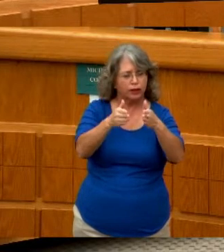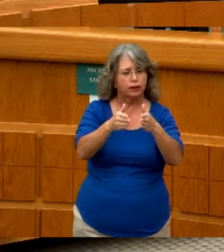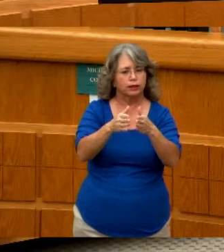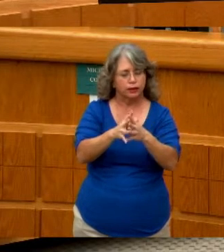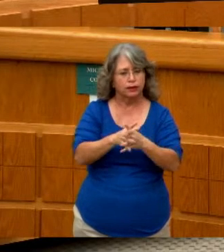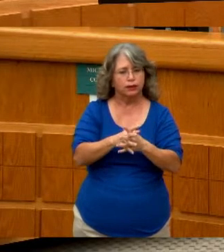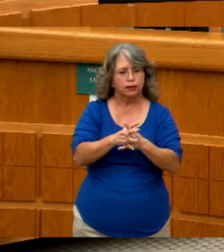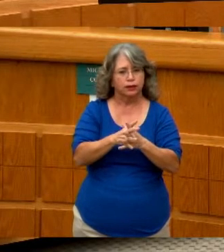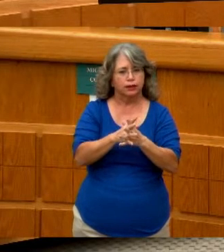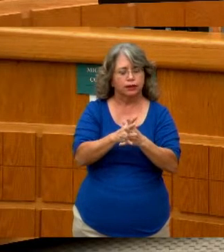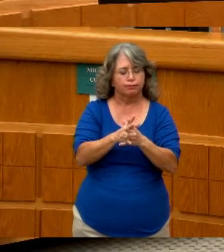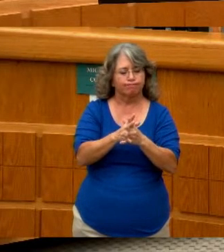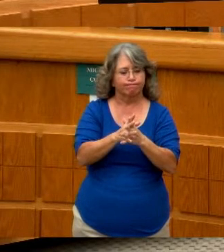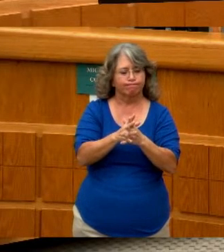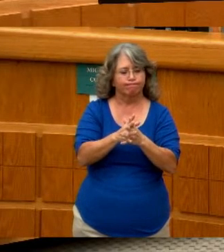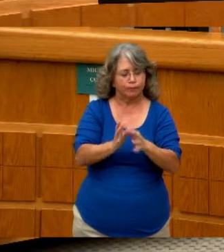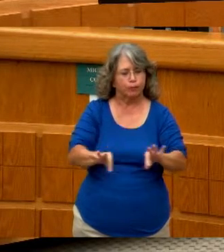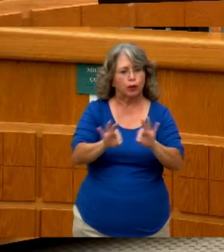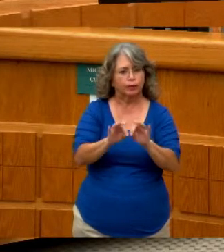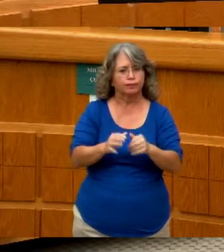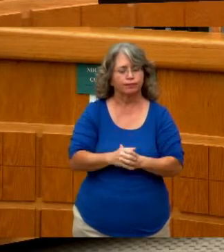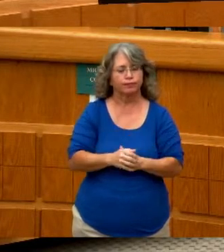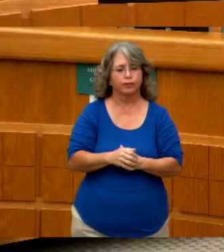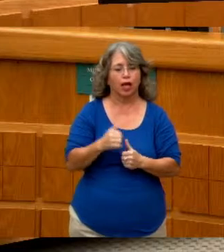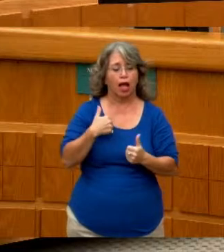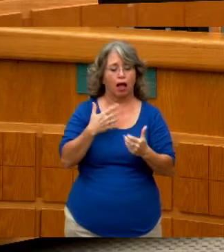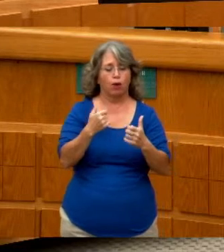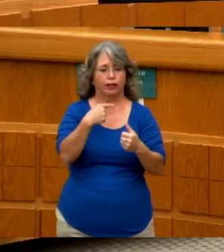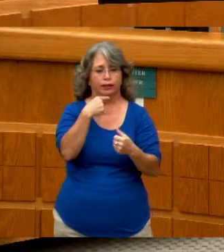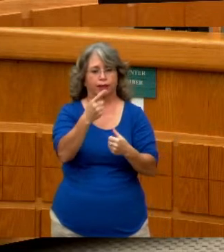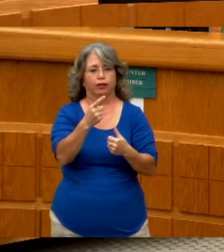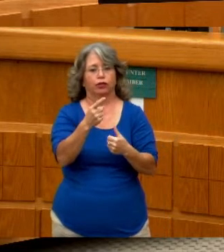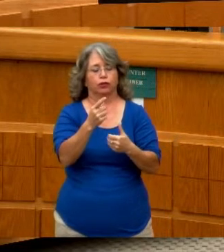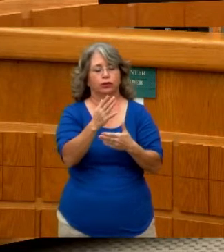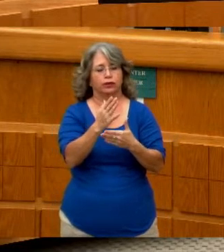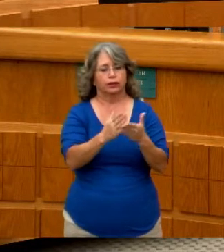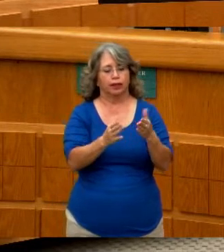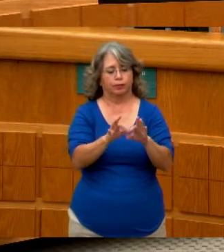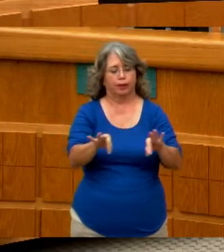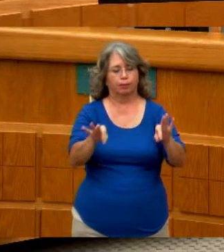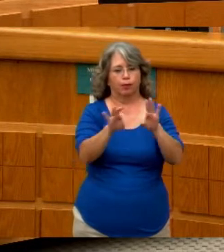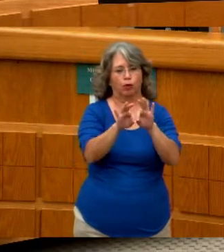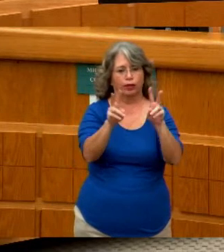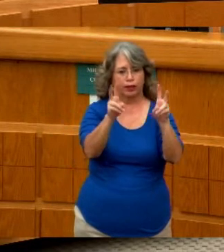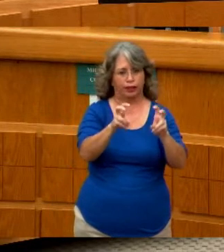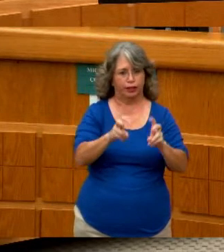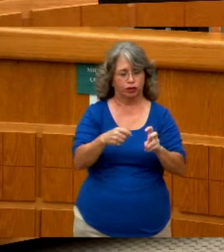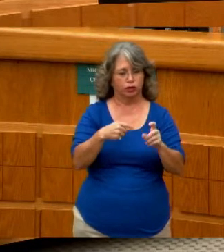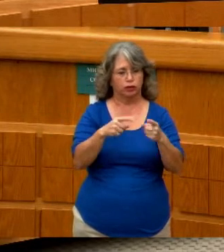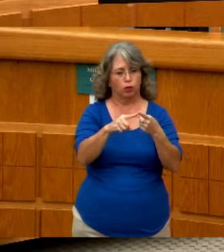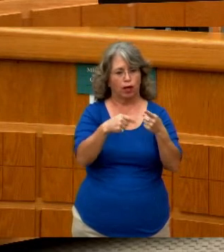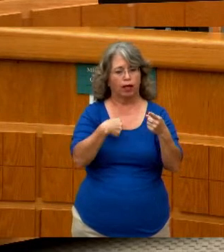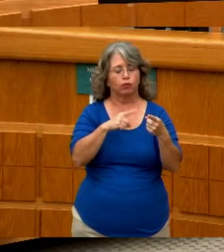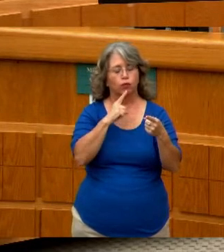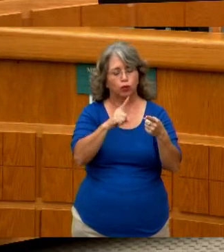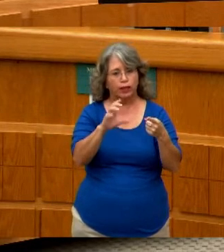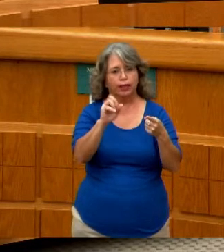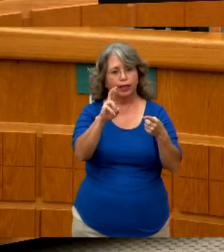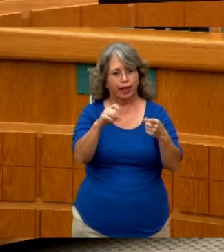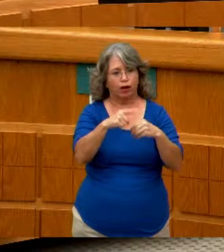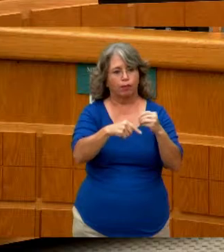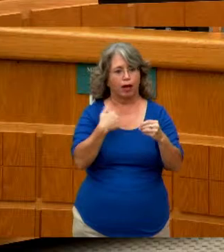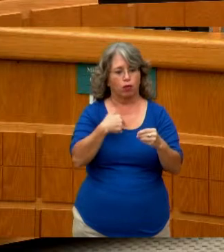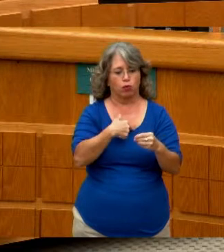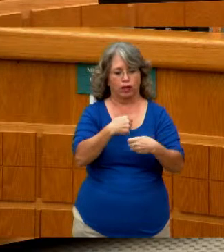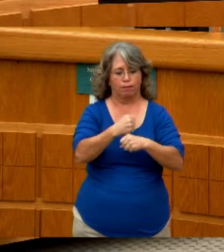vigilant. I'd like to address some important issues. One I told you about, that I really care that we make